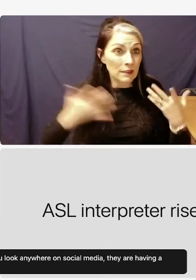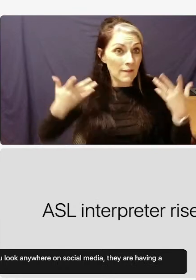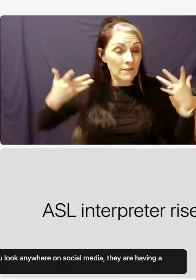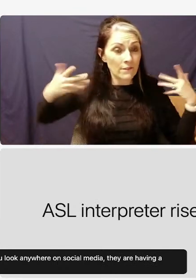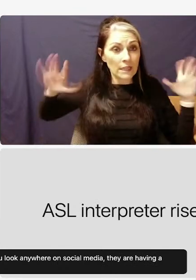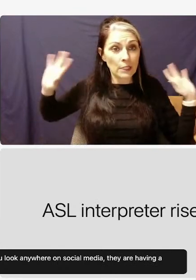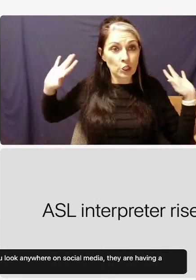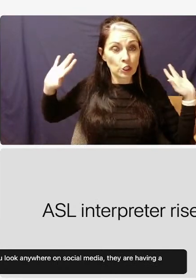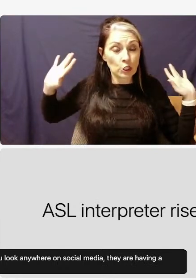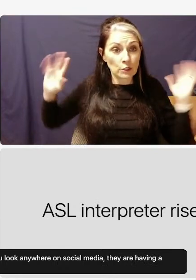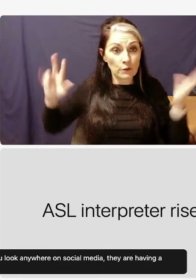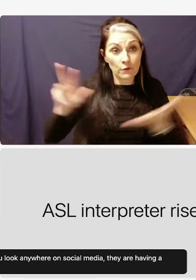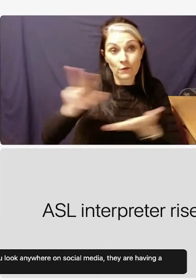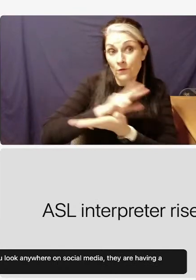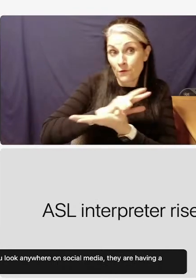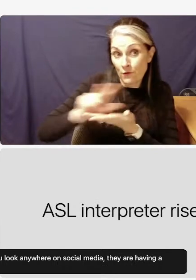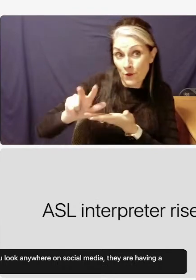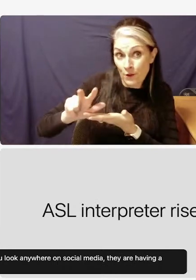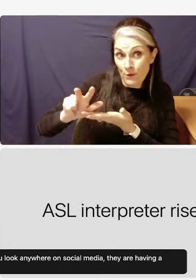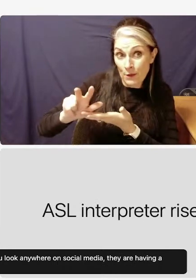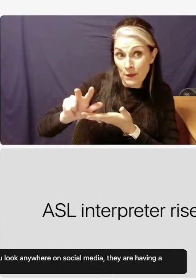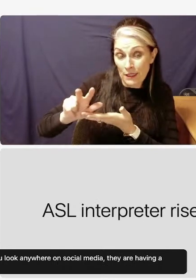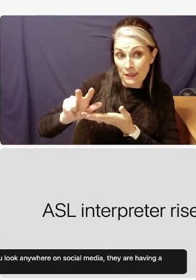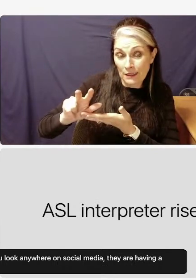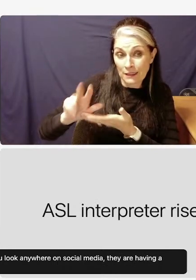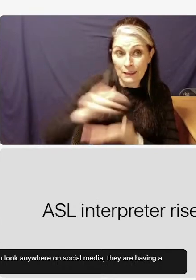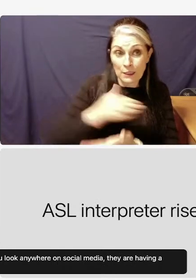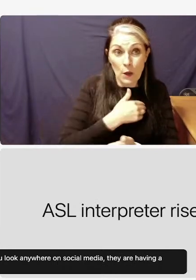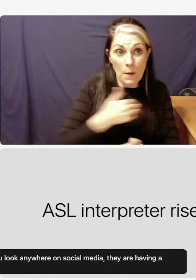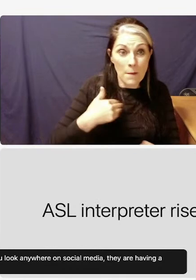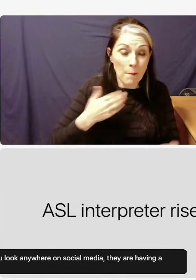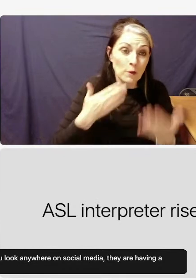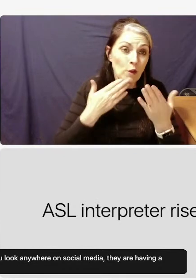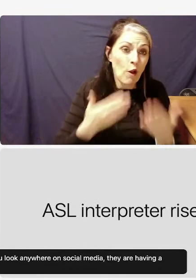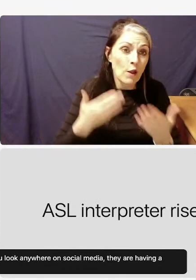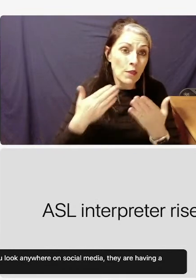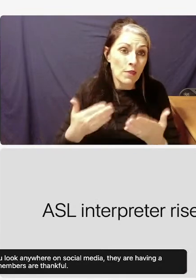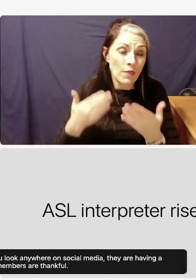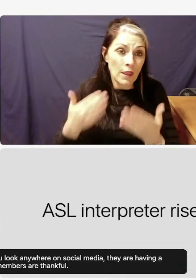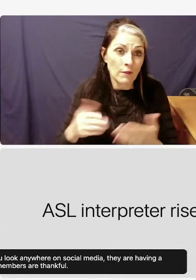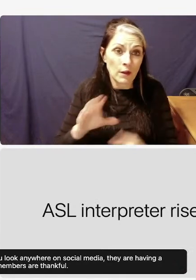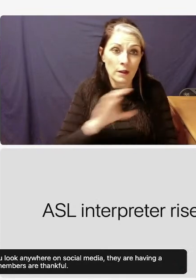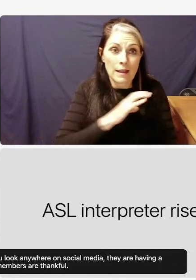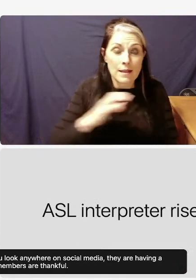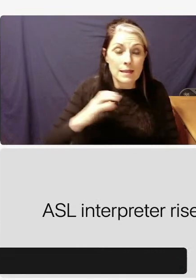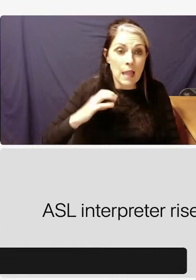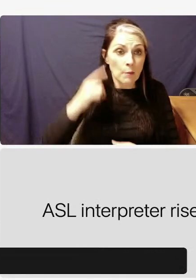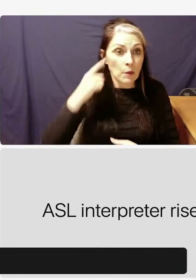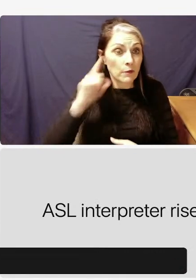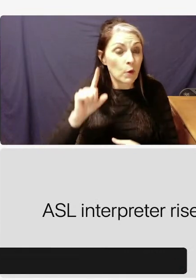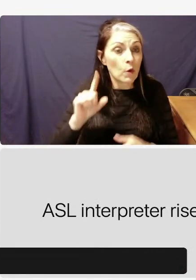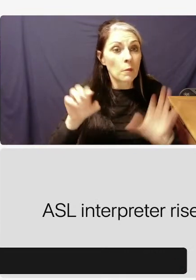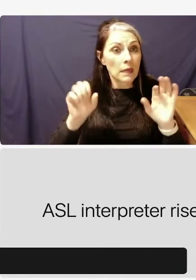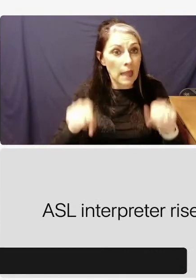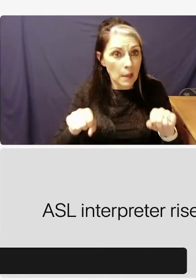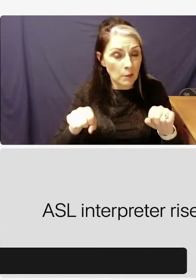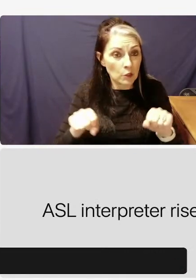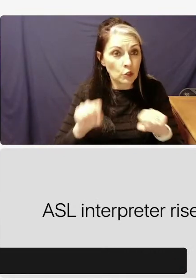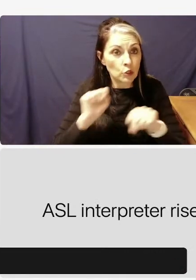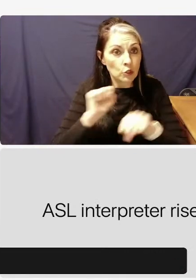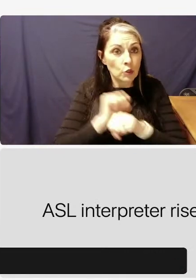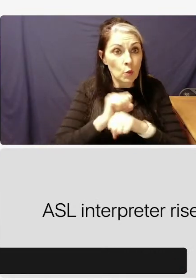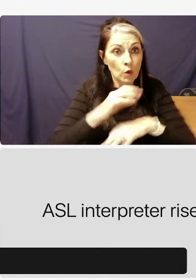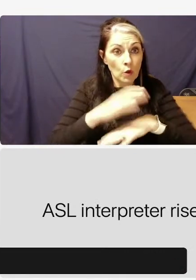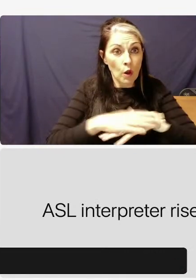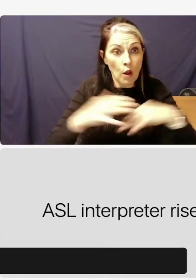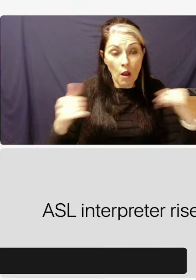over for three weeks um our members are thankful to cabinet for uh being able to work virtually